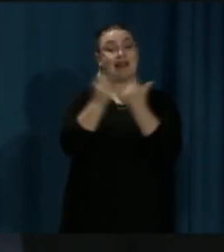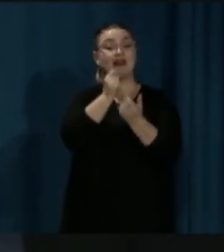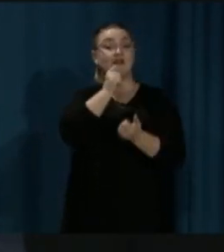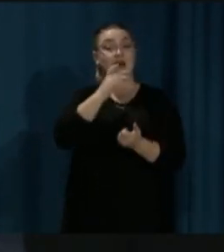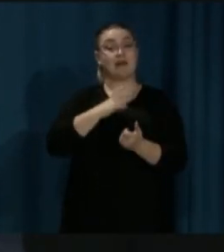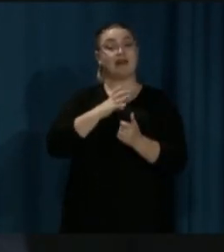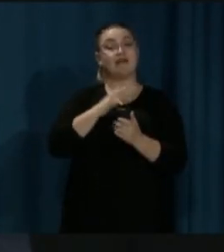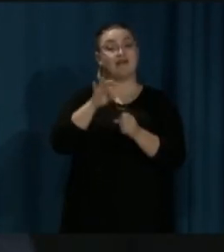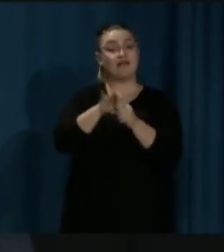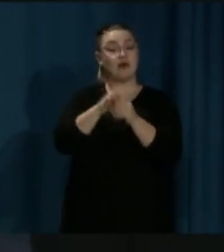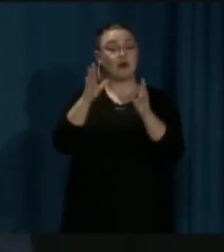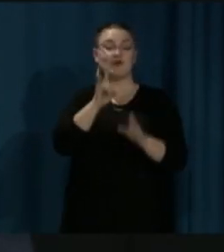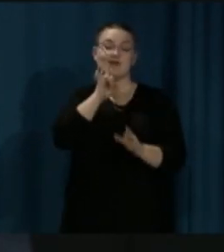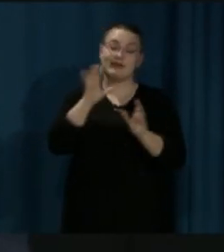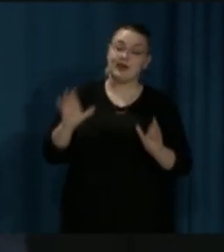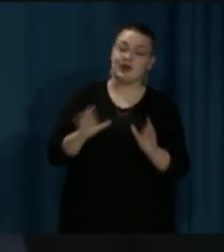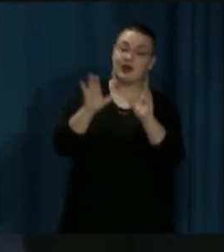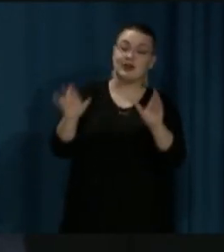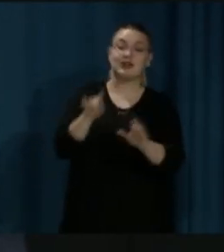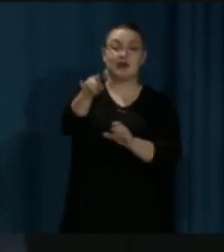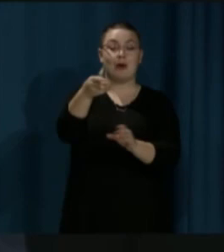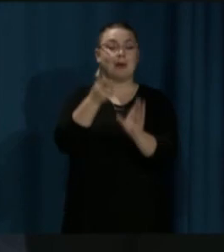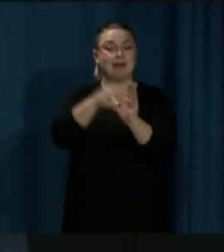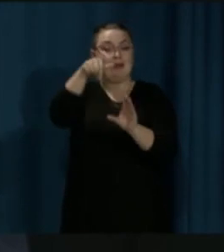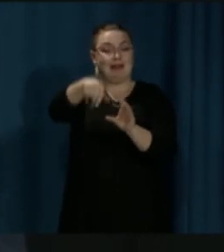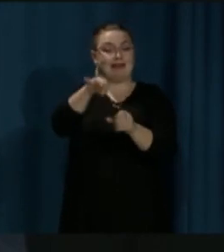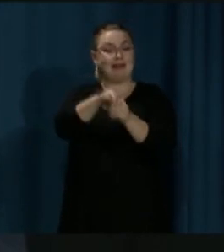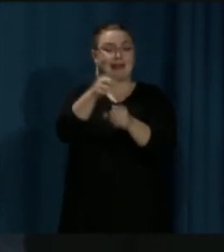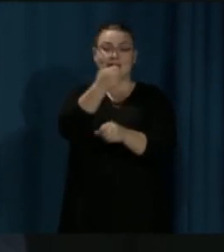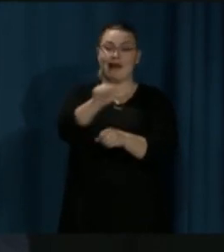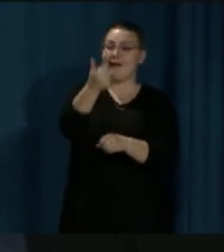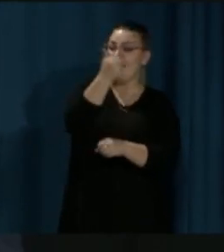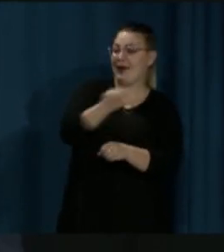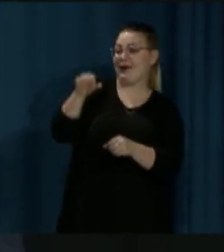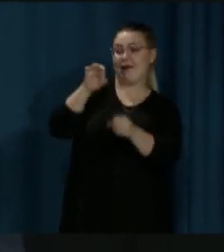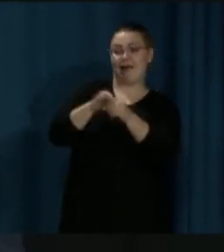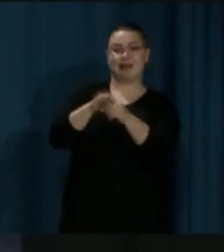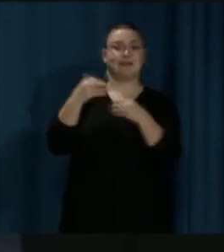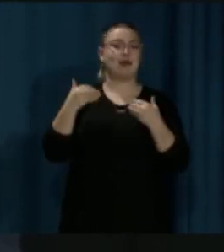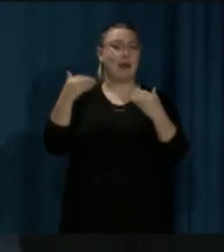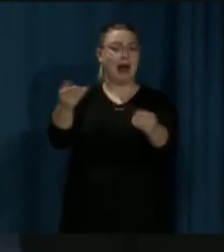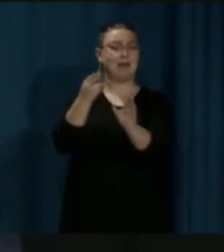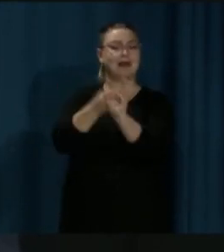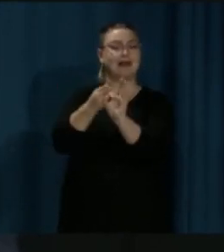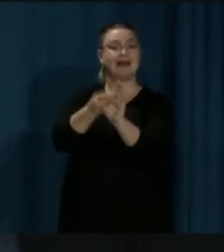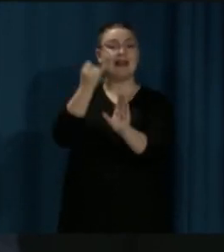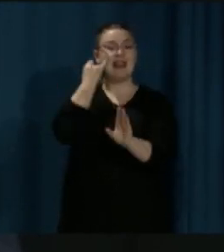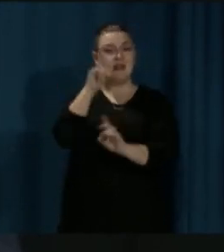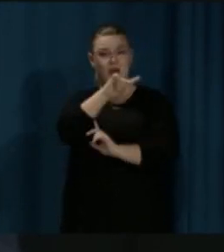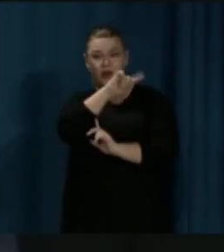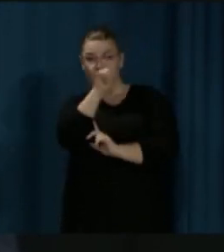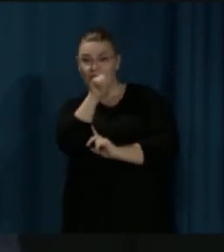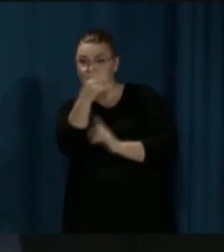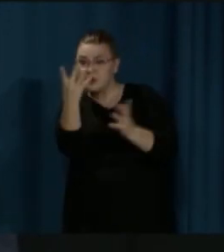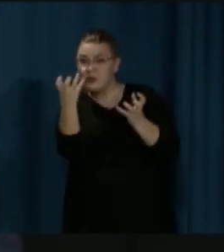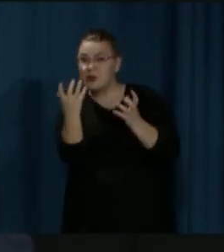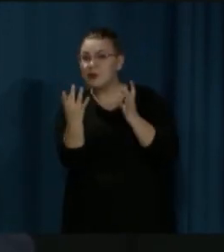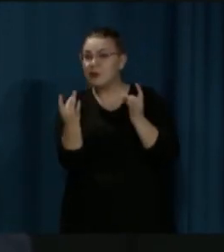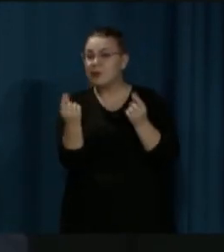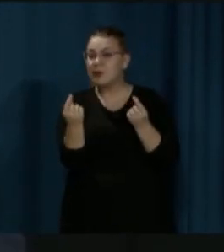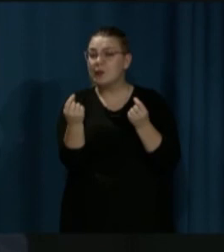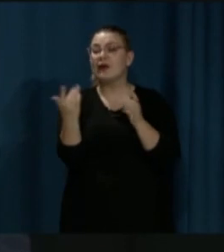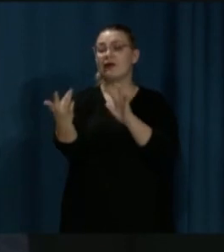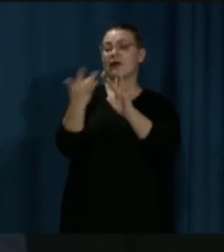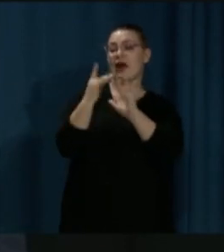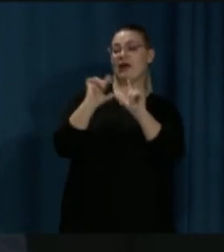upcoming election and every election. If you have any further questions about this or upcoming programs, you can contact the League by